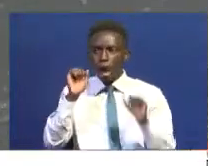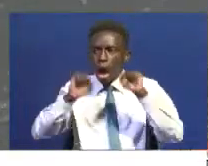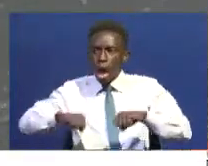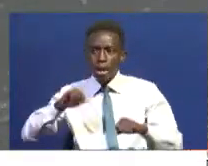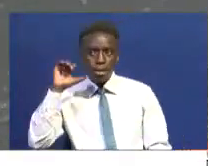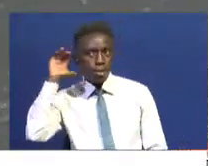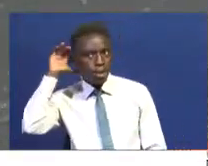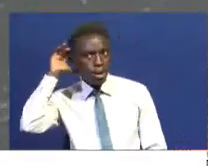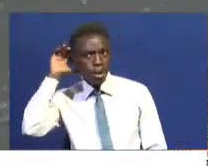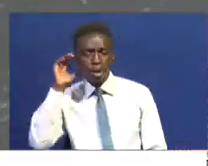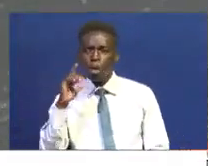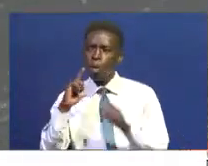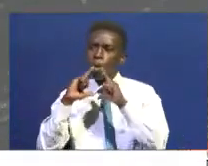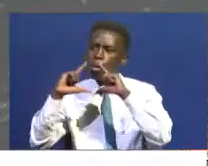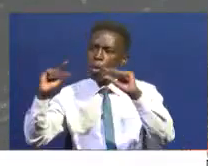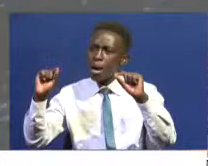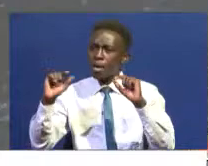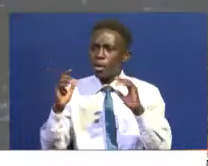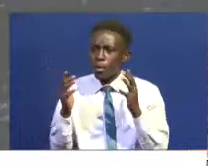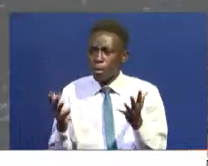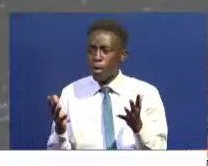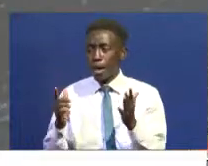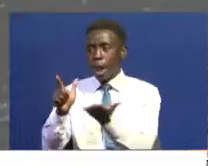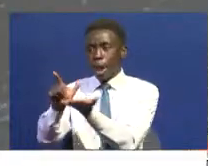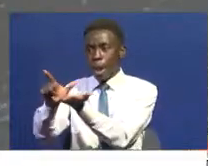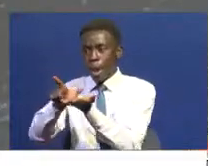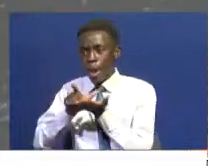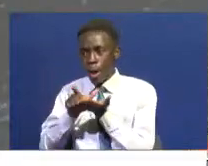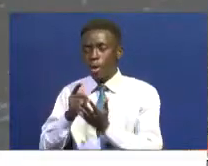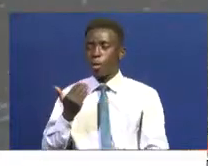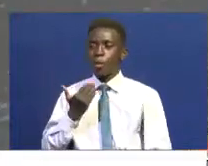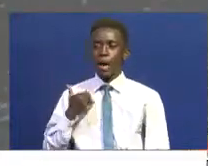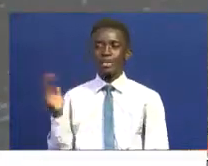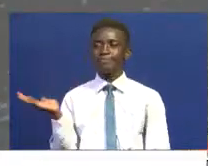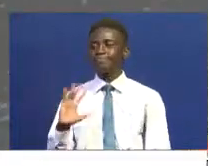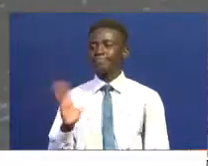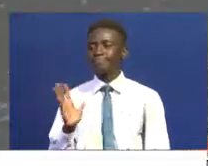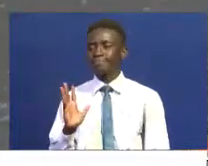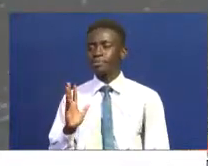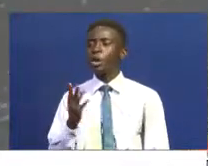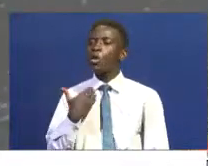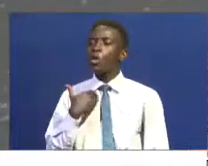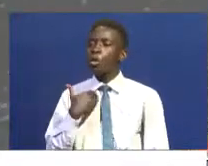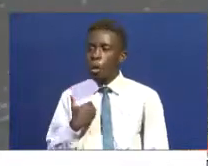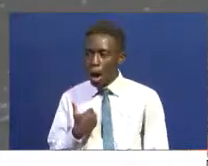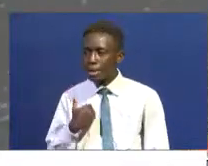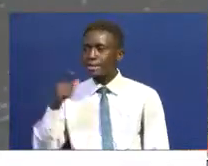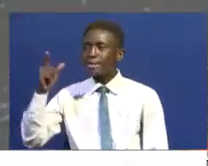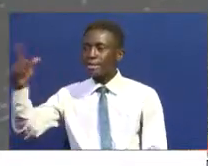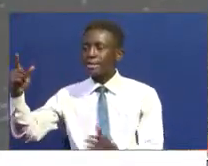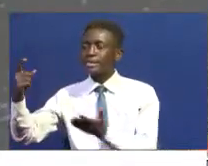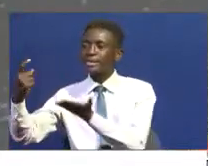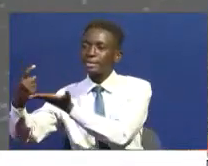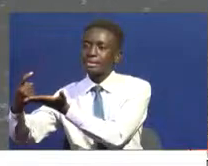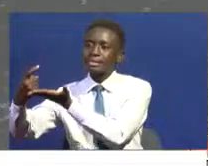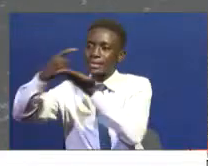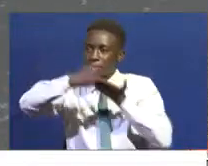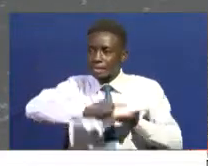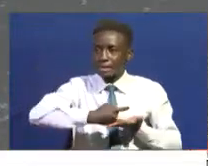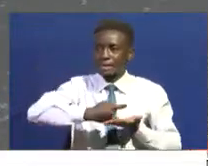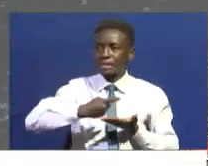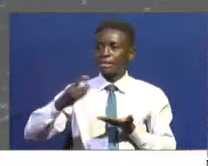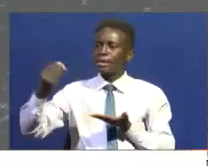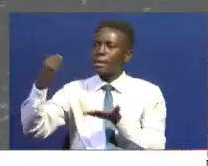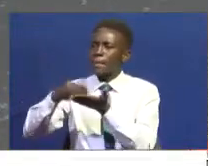do not want loans, we want grants. Mm-hmm. We are hoping that they will facilitate an environment that will